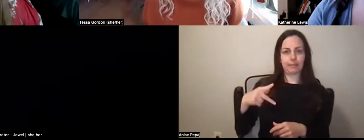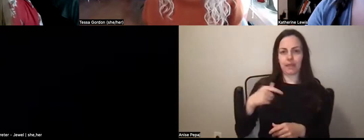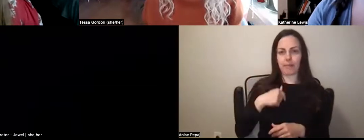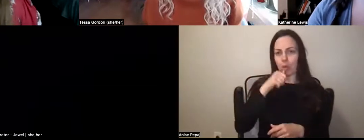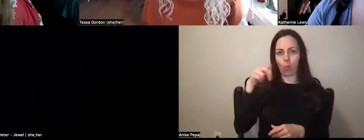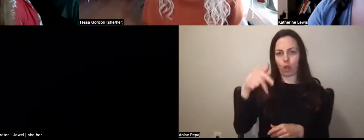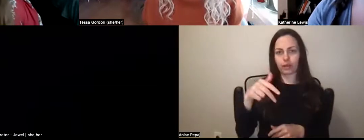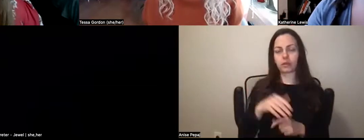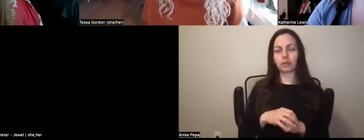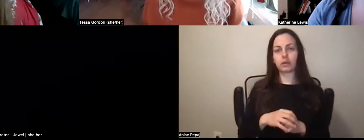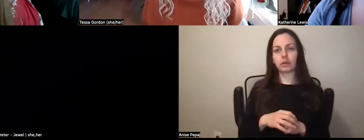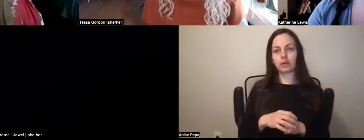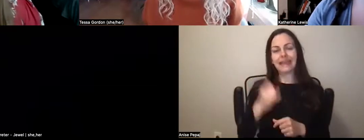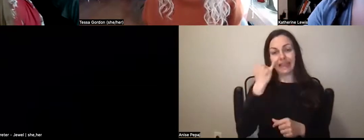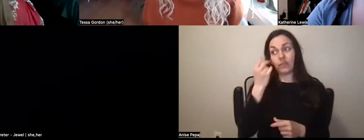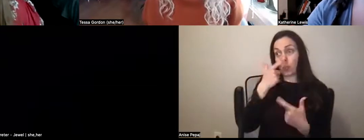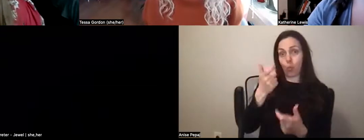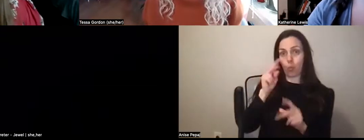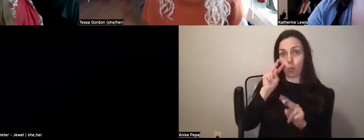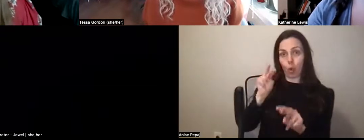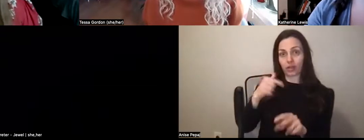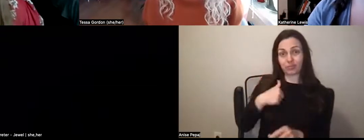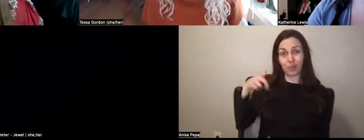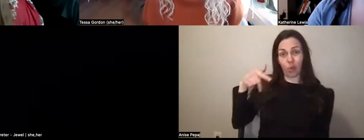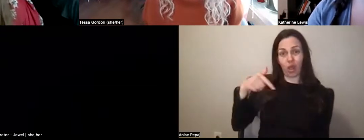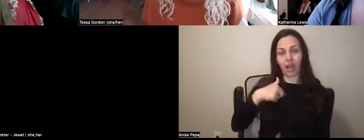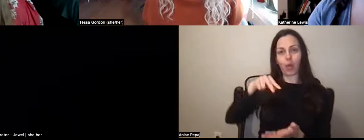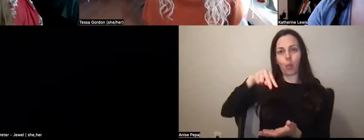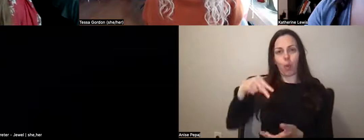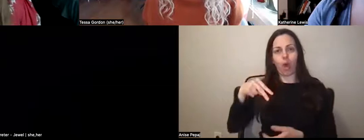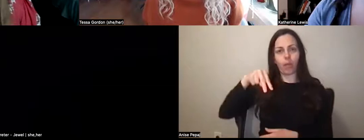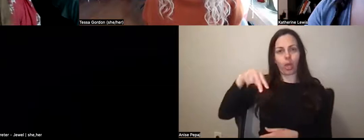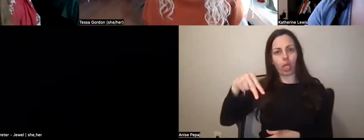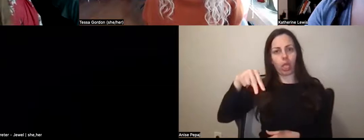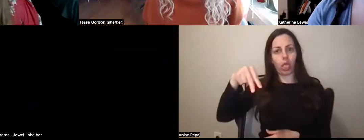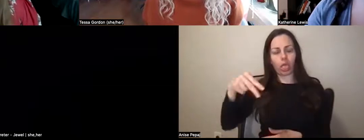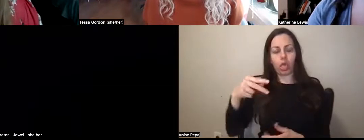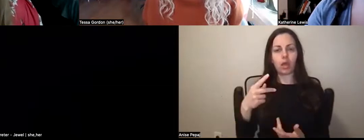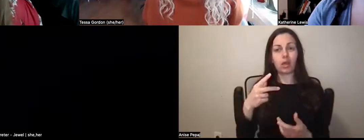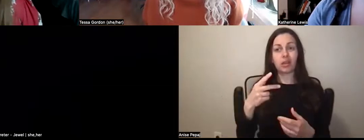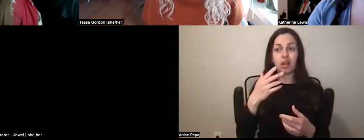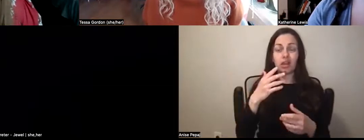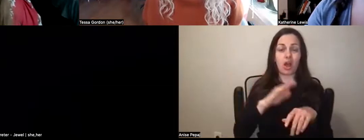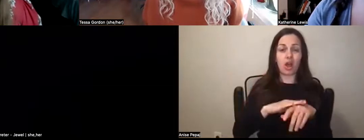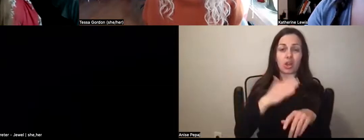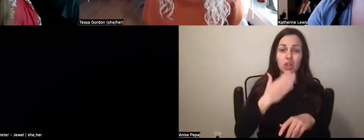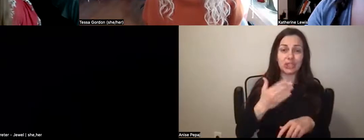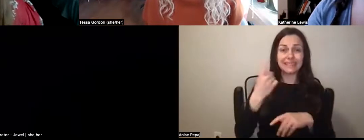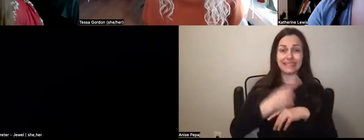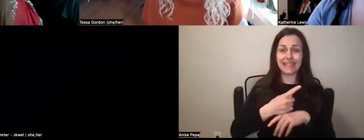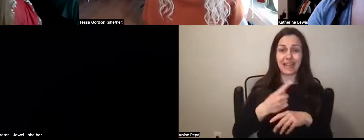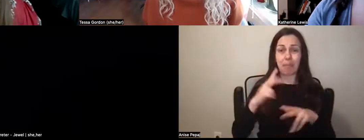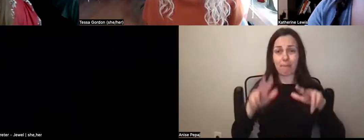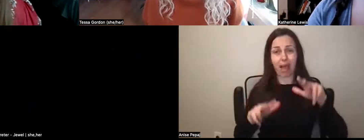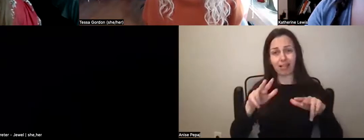if you did, I mean, I wobble, you know, on a good day. I don't have very good balance. I now have to relearn how to do